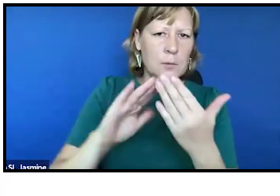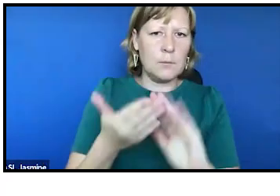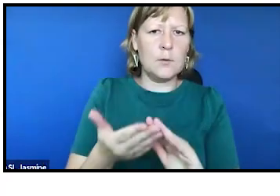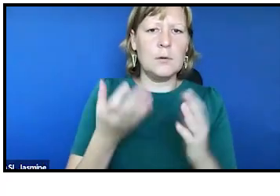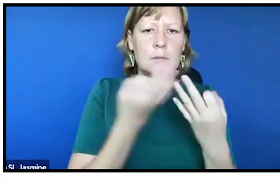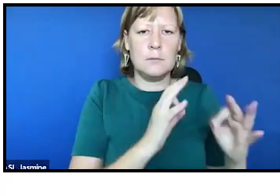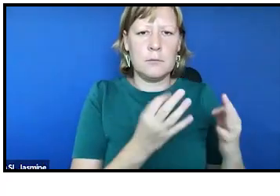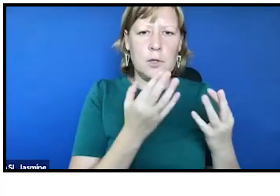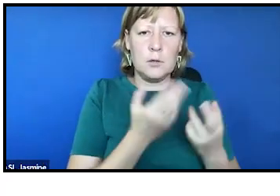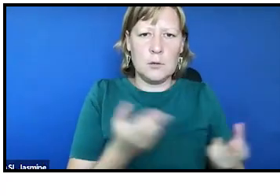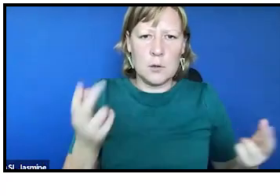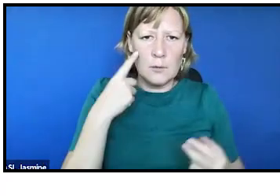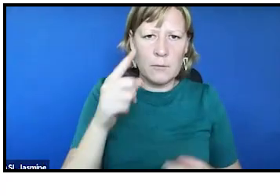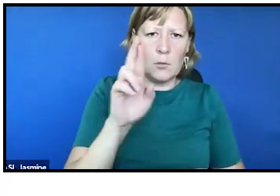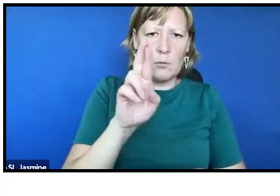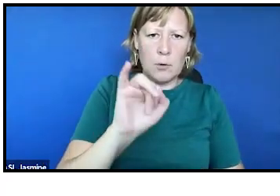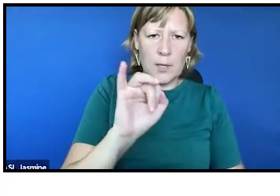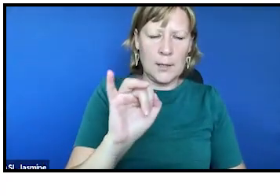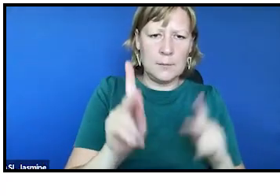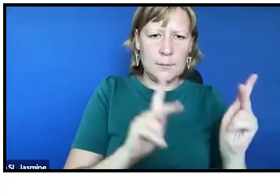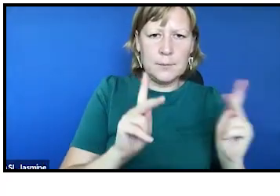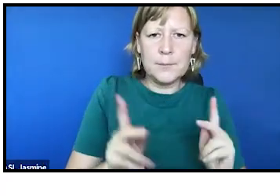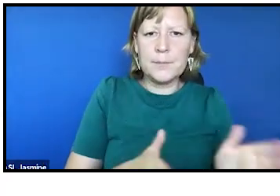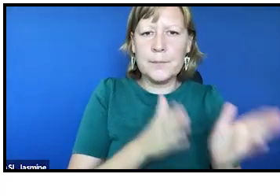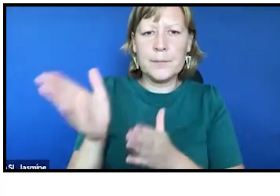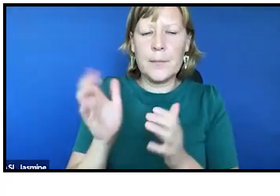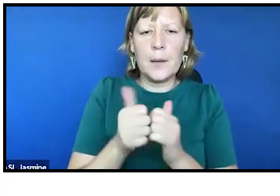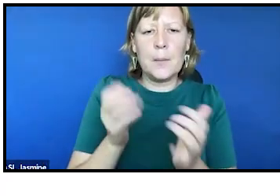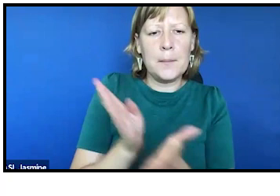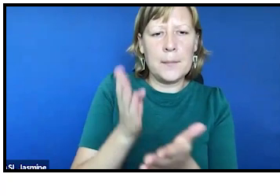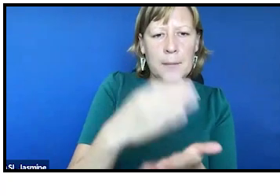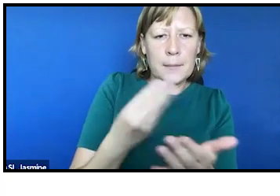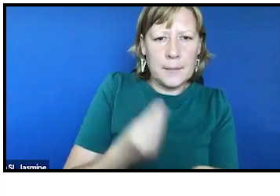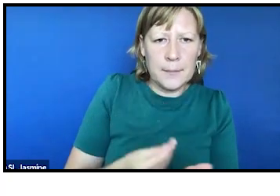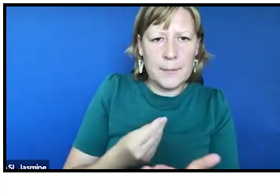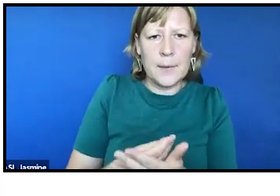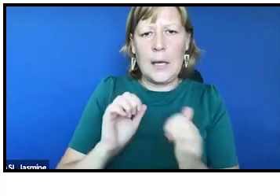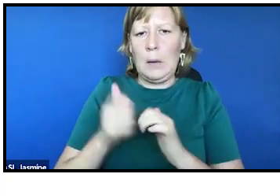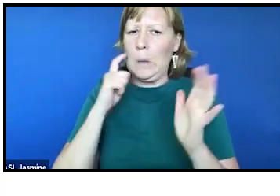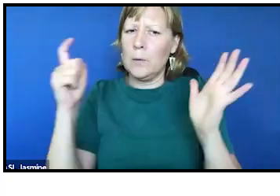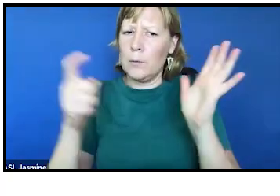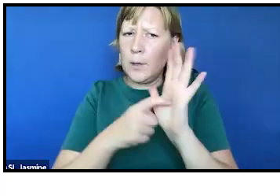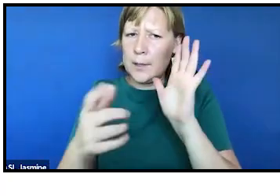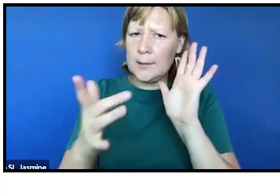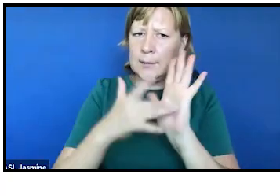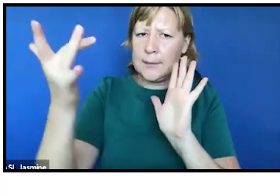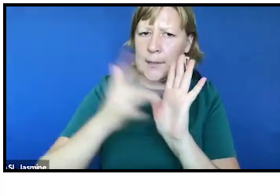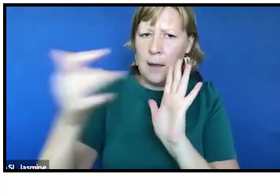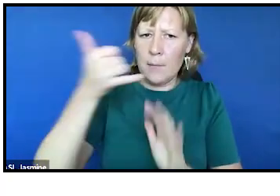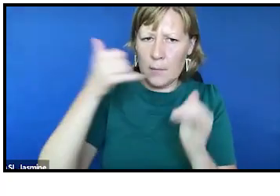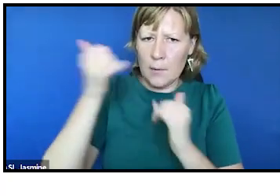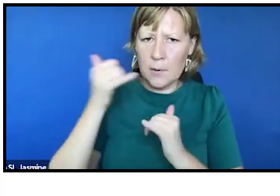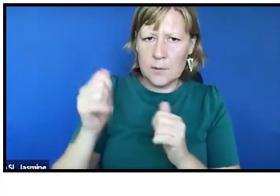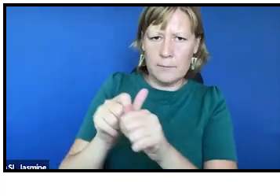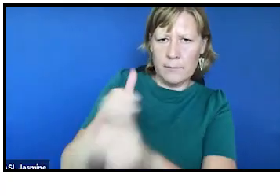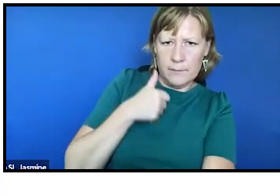and avoid them, i.e. email phishing messages and fake phone calls, information about individualized service